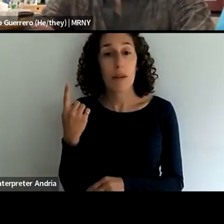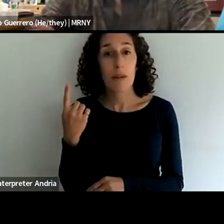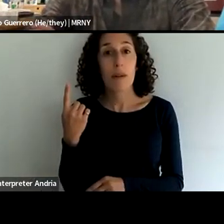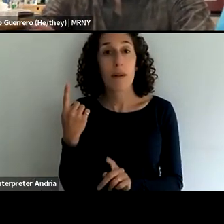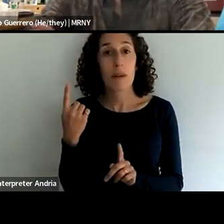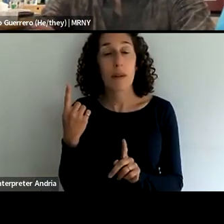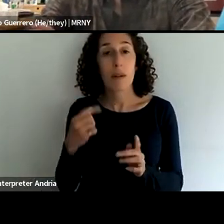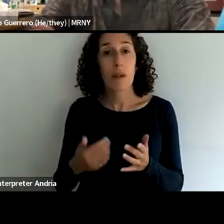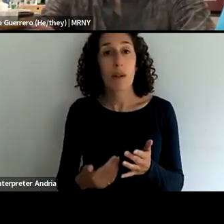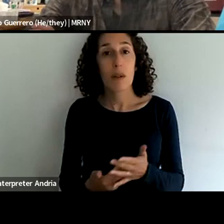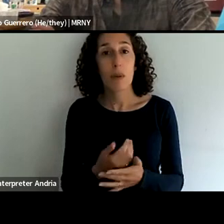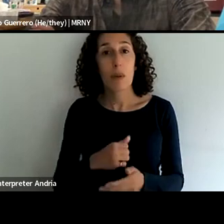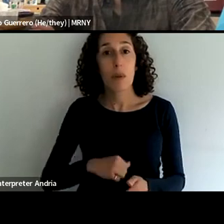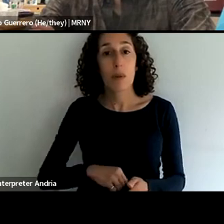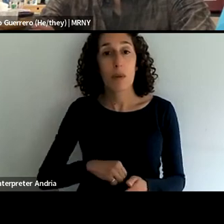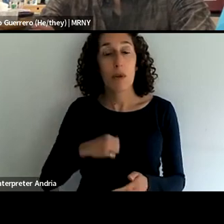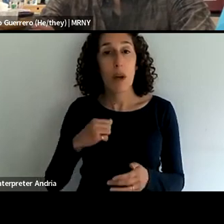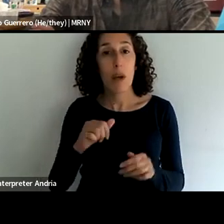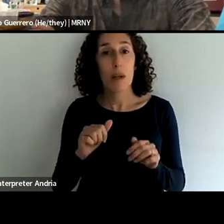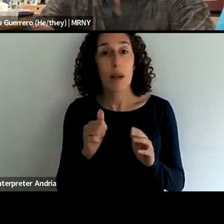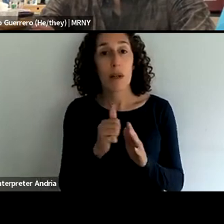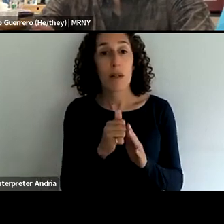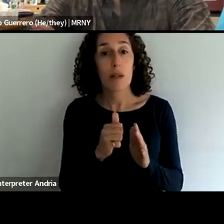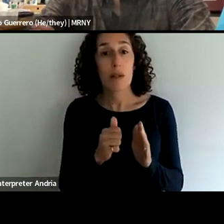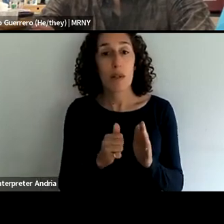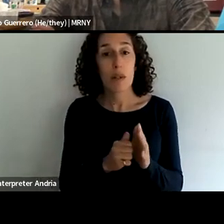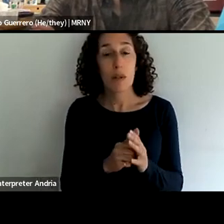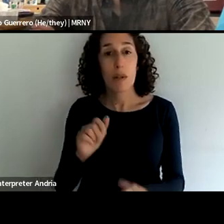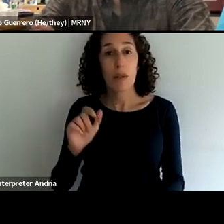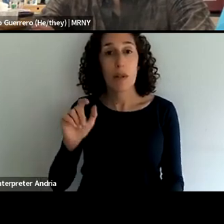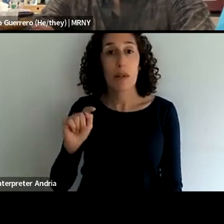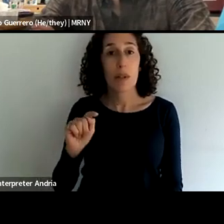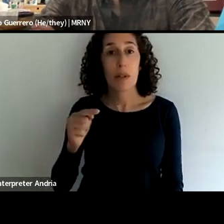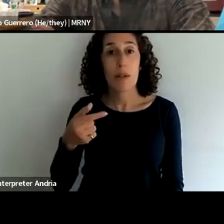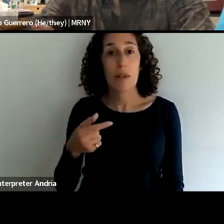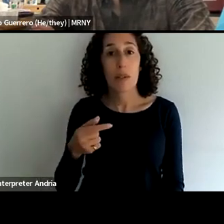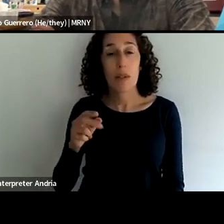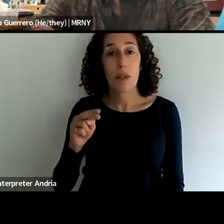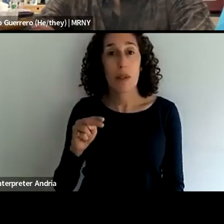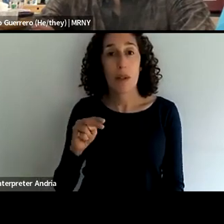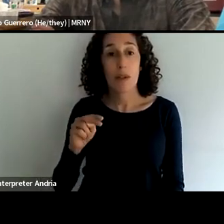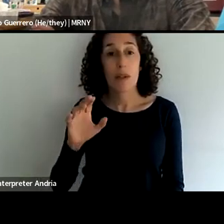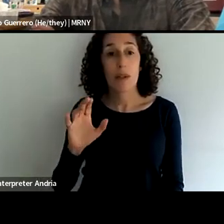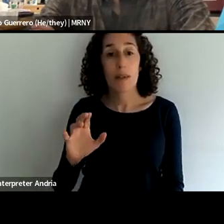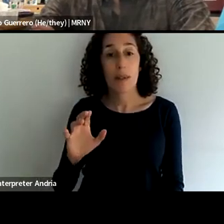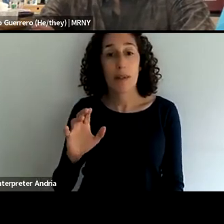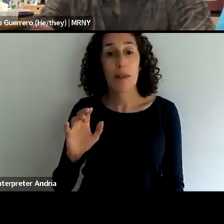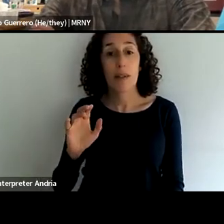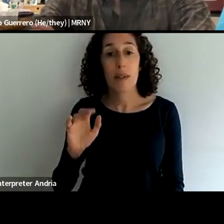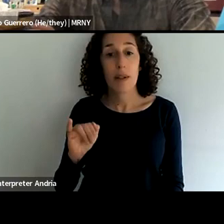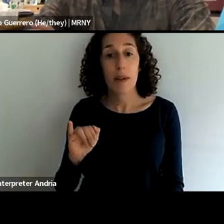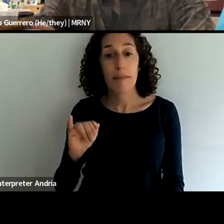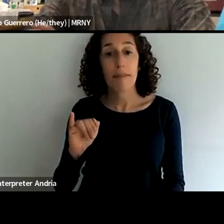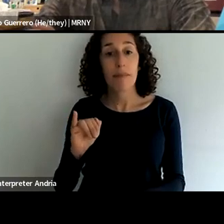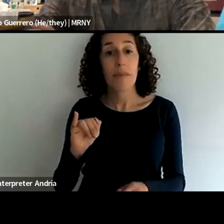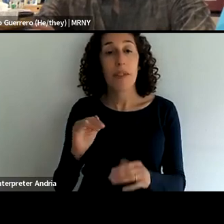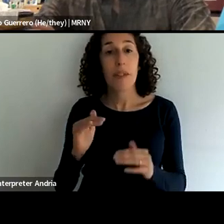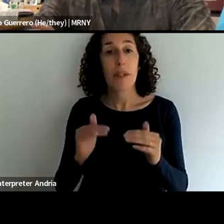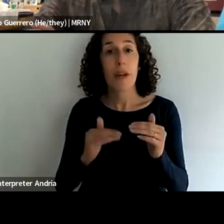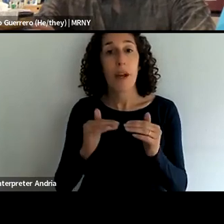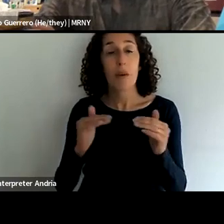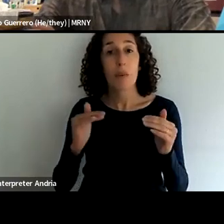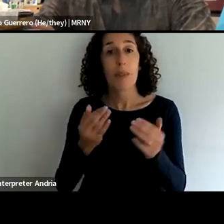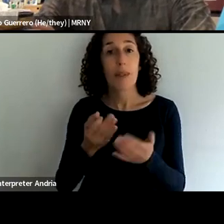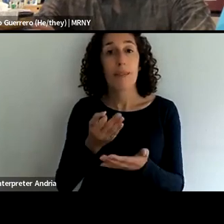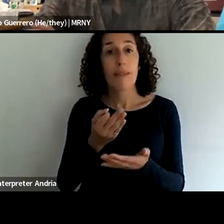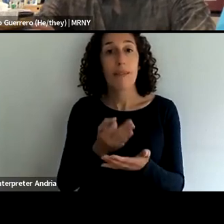the TGNC NBI Ledena Bolhas Trans Wellness and Equity Fund, an unprecedented victory for